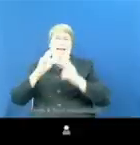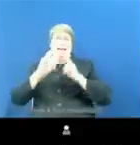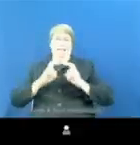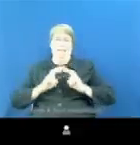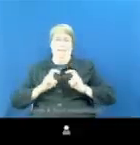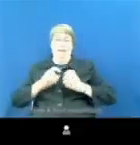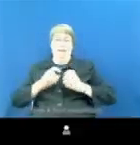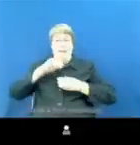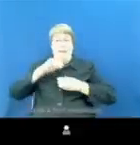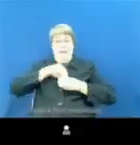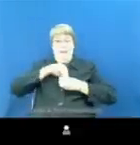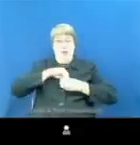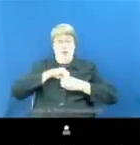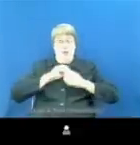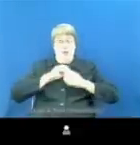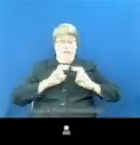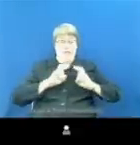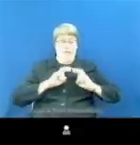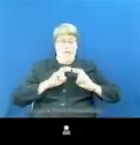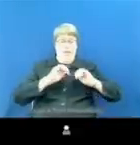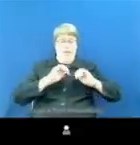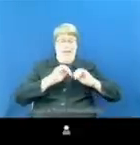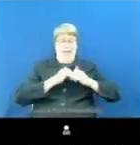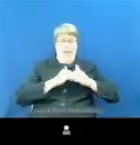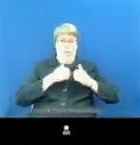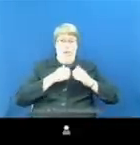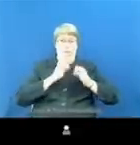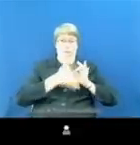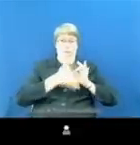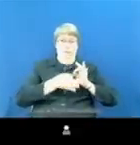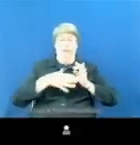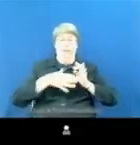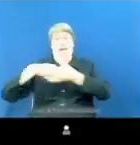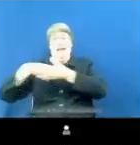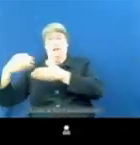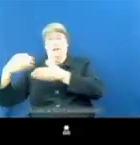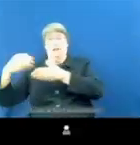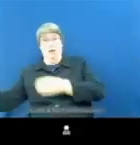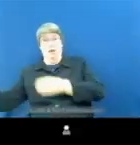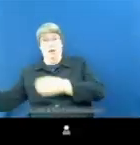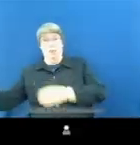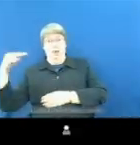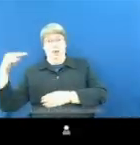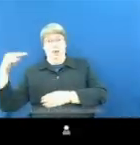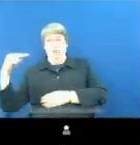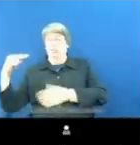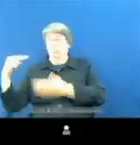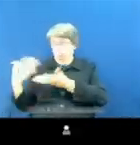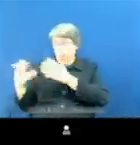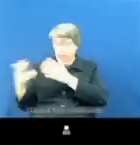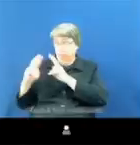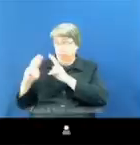how you are interpreting and externally with your peers.